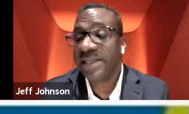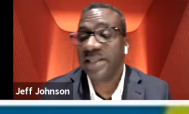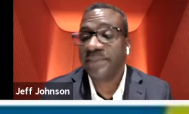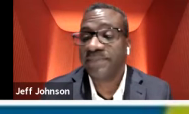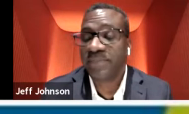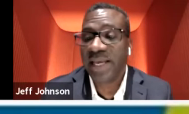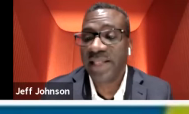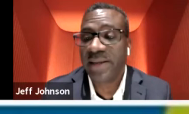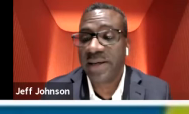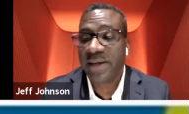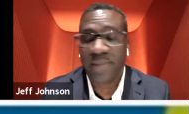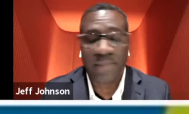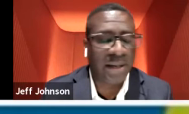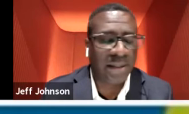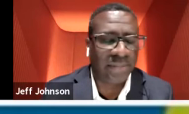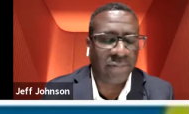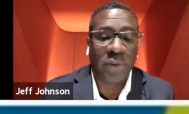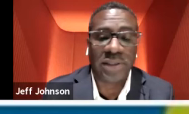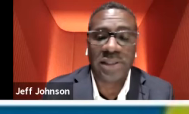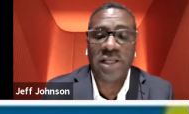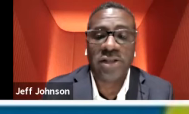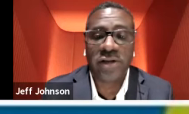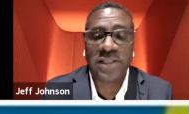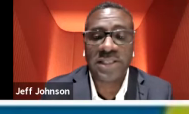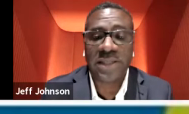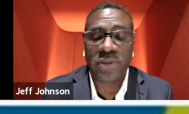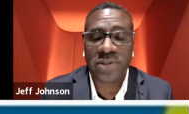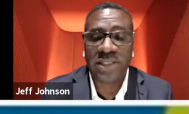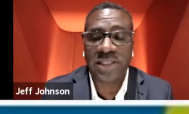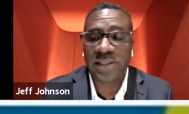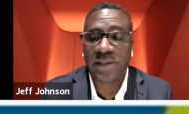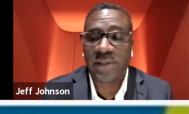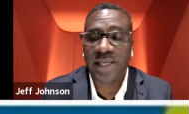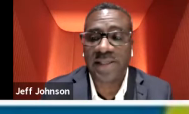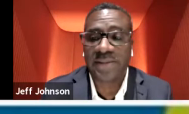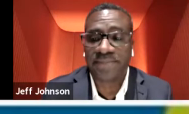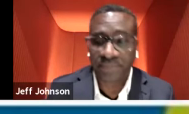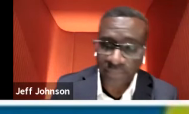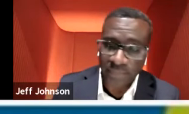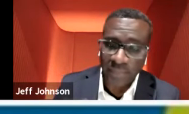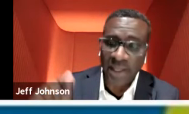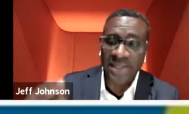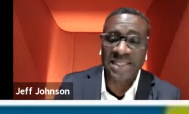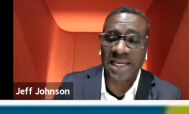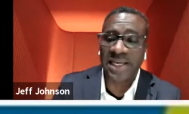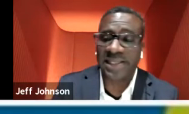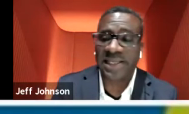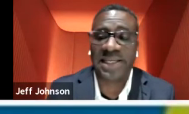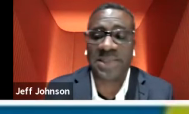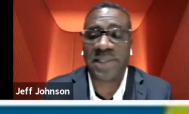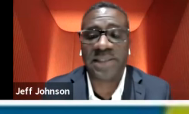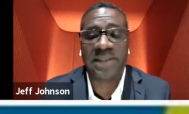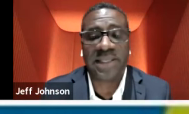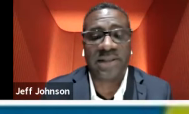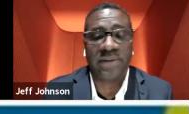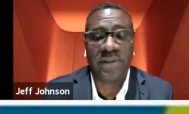if you now hit the forward, you're going to see that we're strategically located. Next slide. Hit